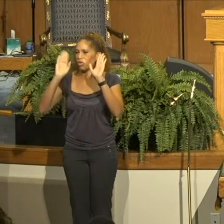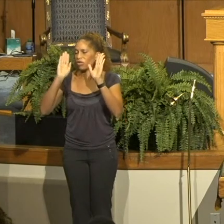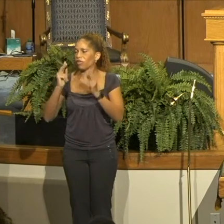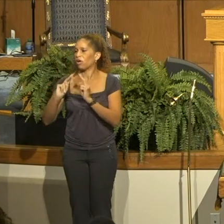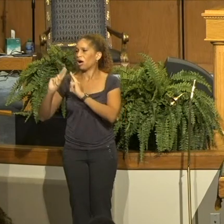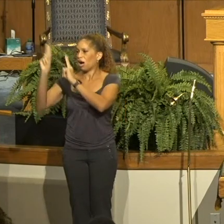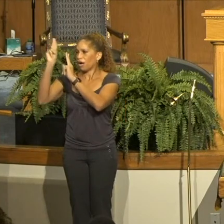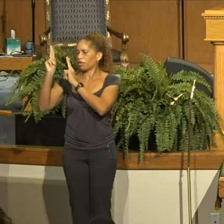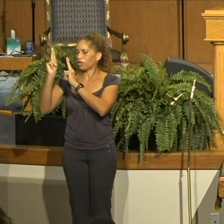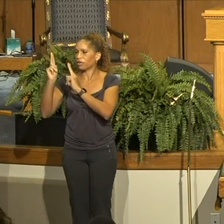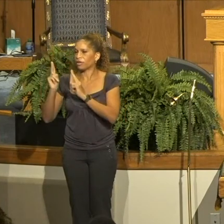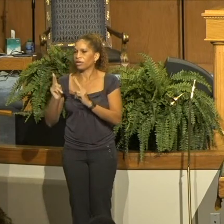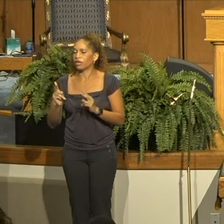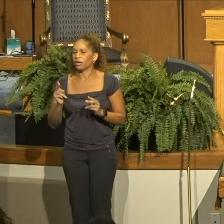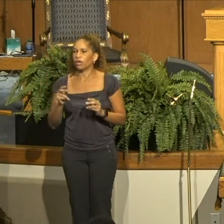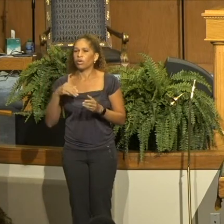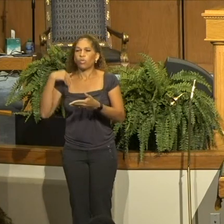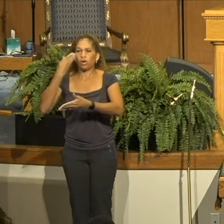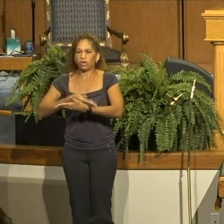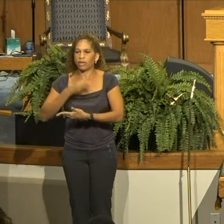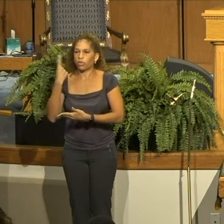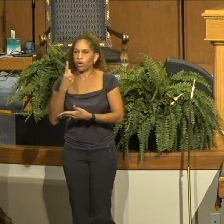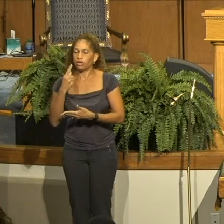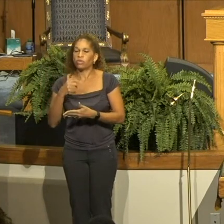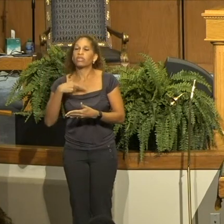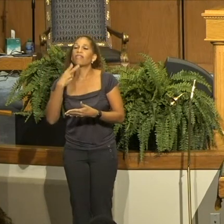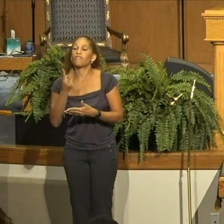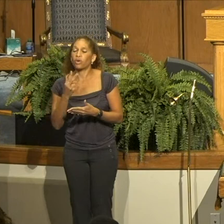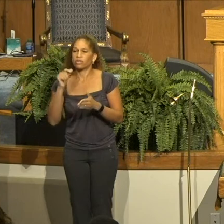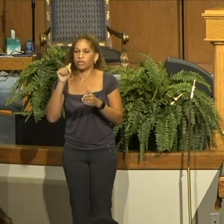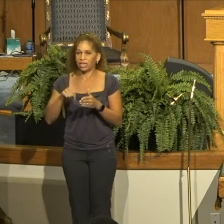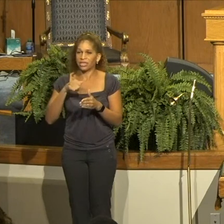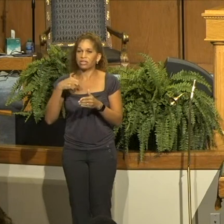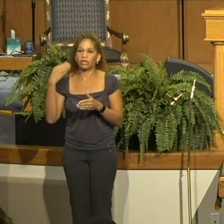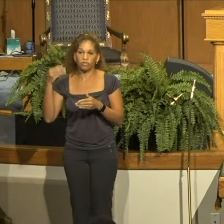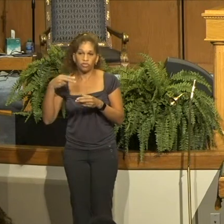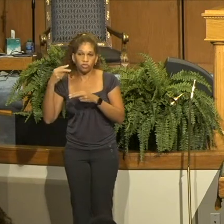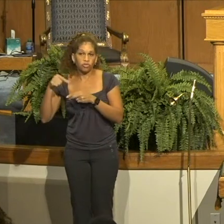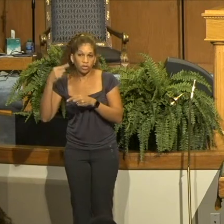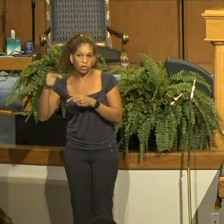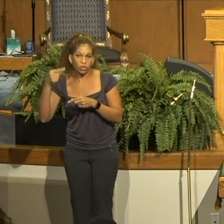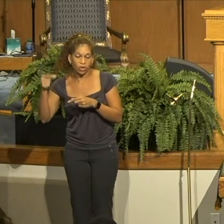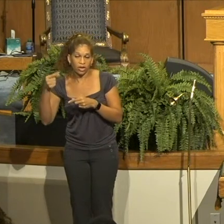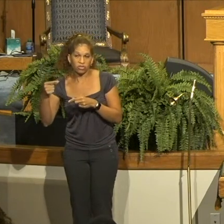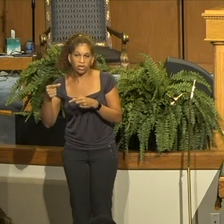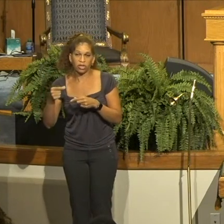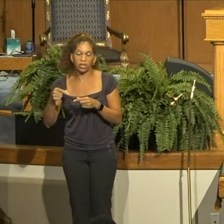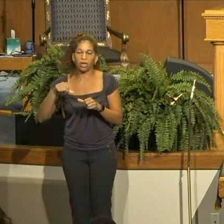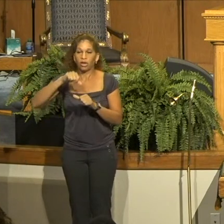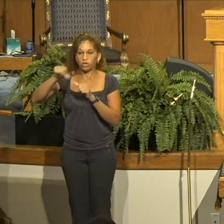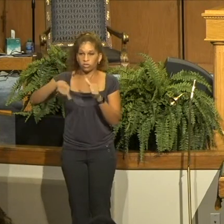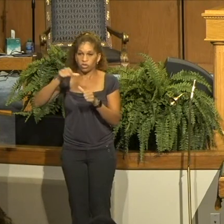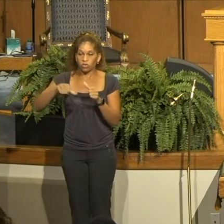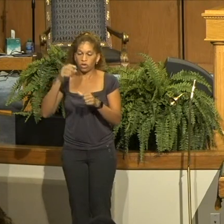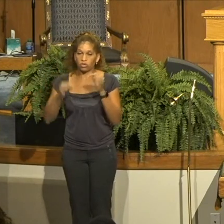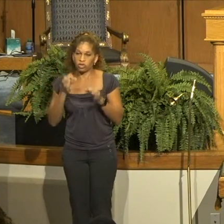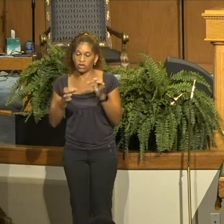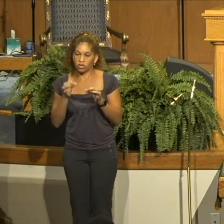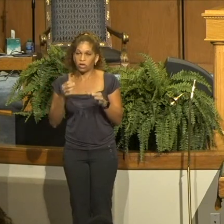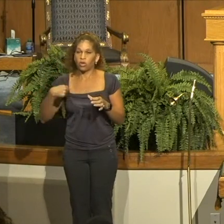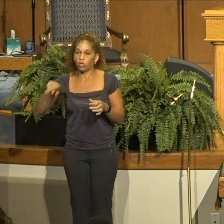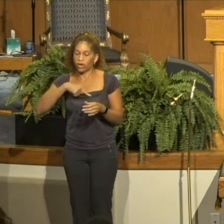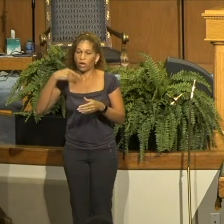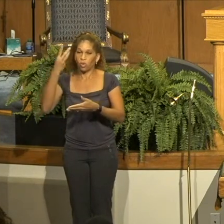who is a voice for this generation, social justice and activism. We give God praise as we welcome to this